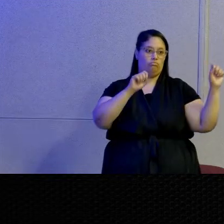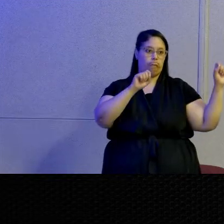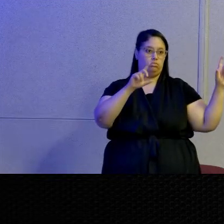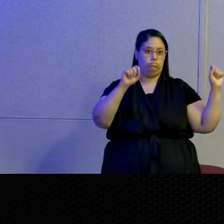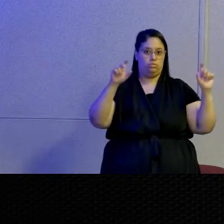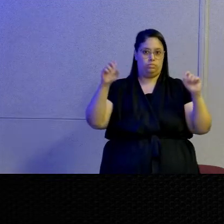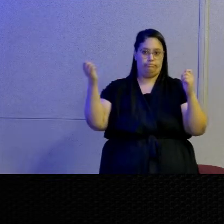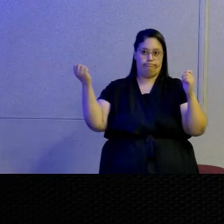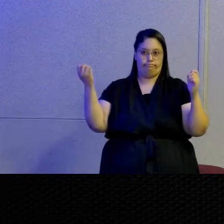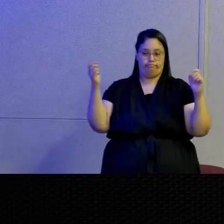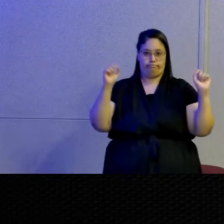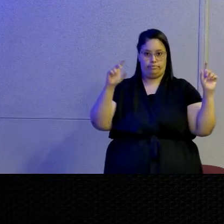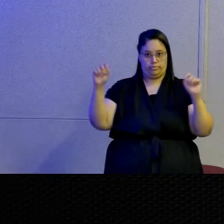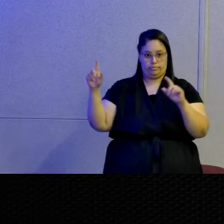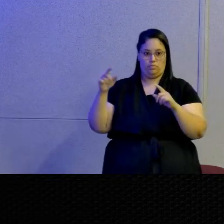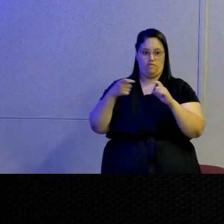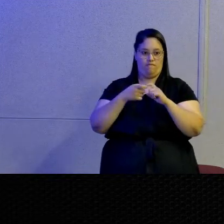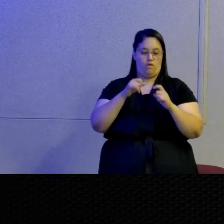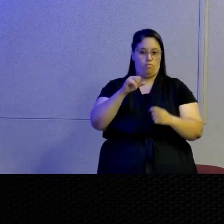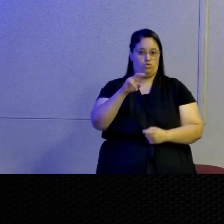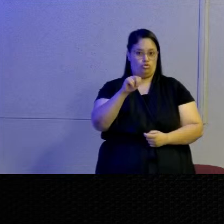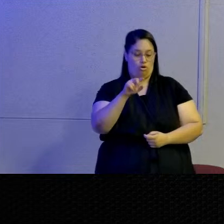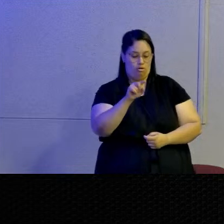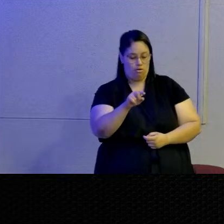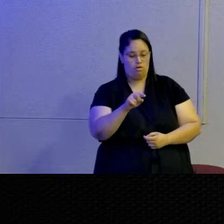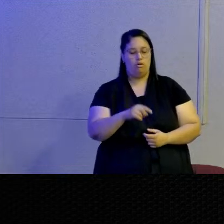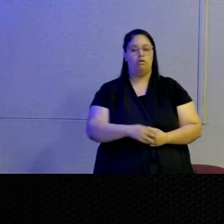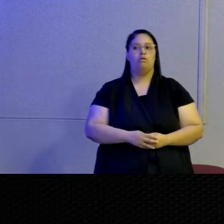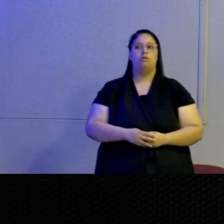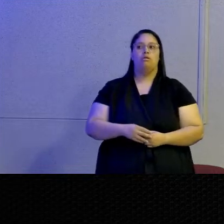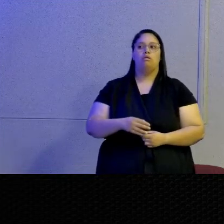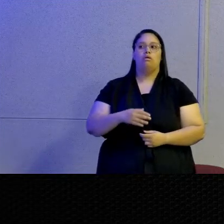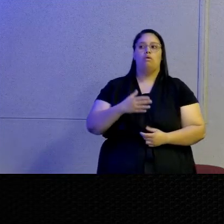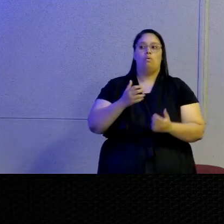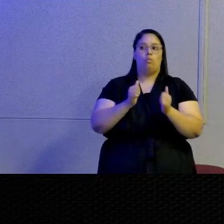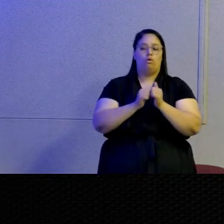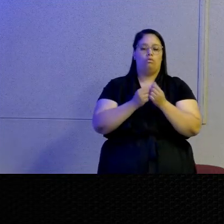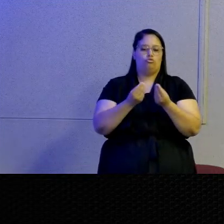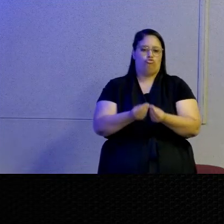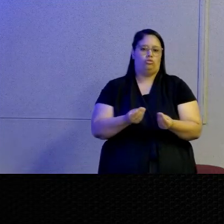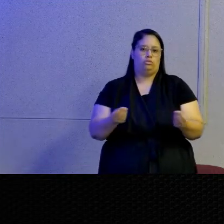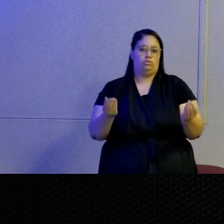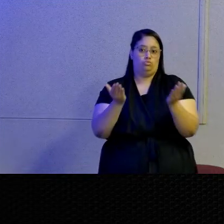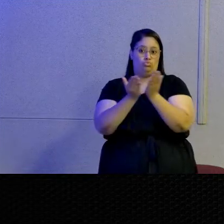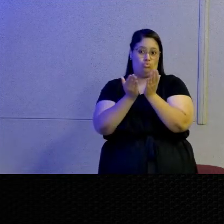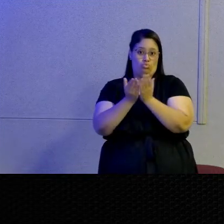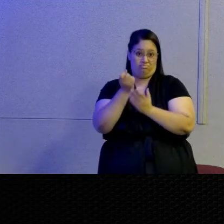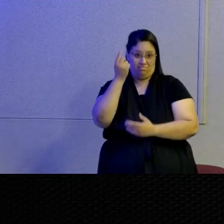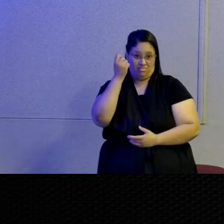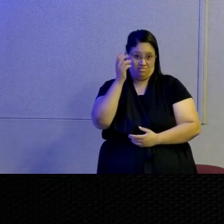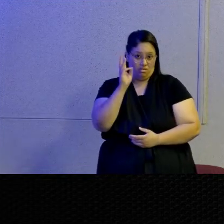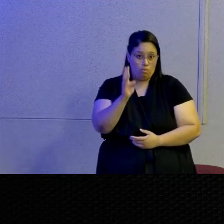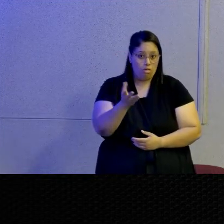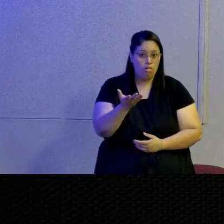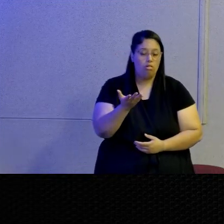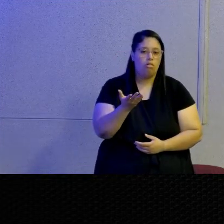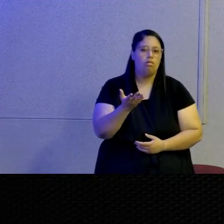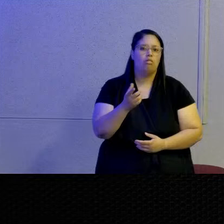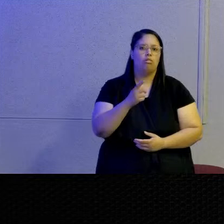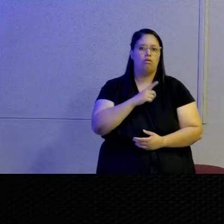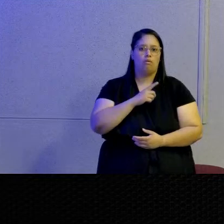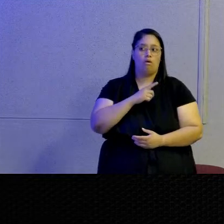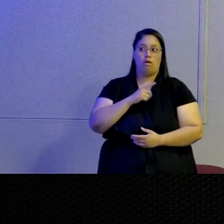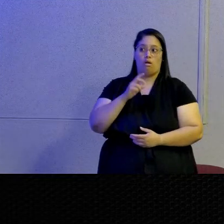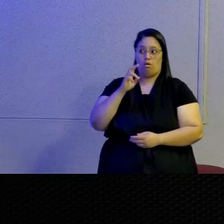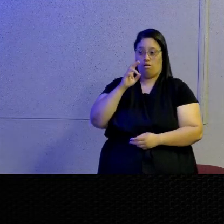put across, will our elementary school children be able to understand? In order for that,